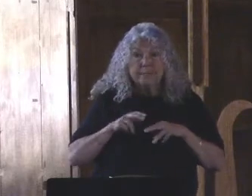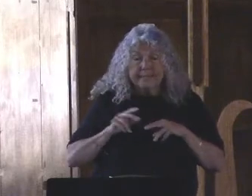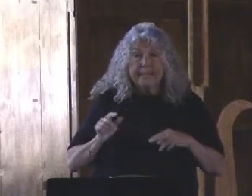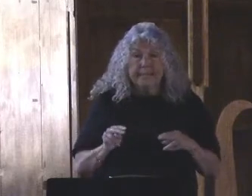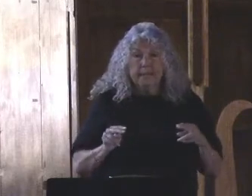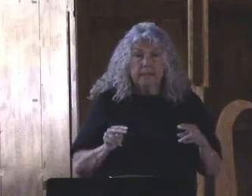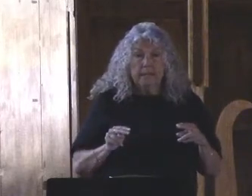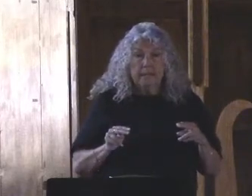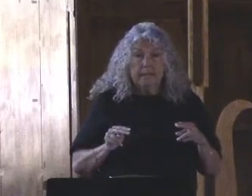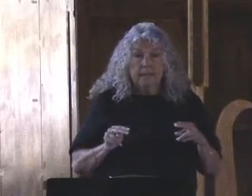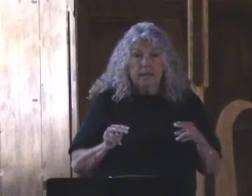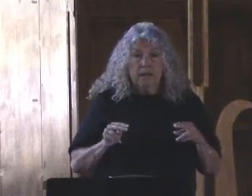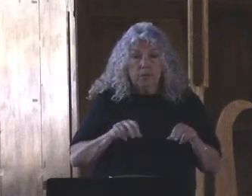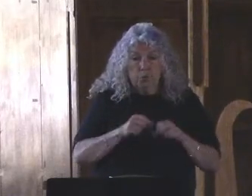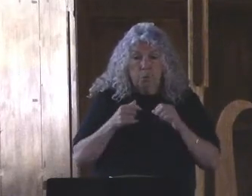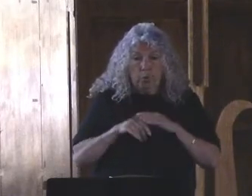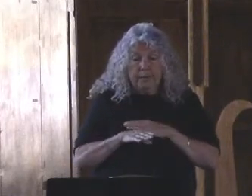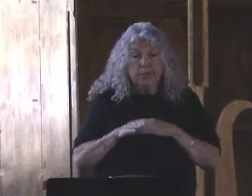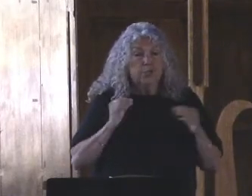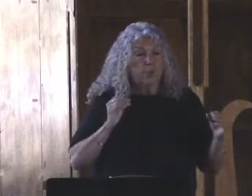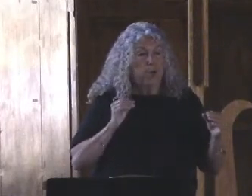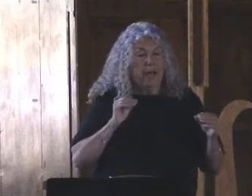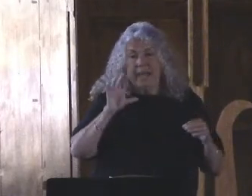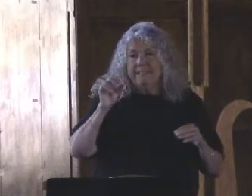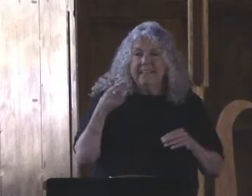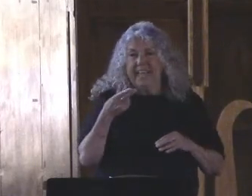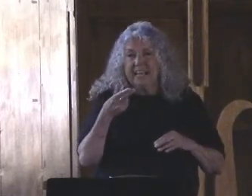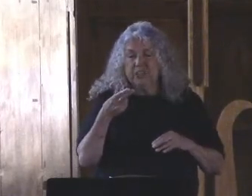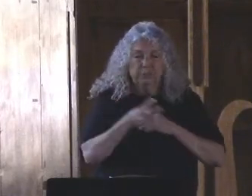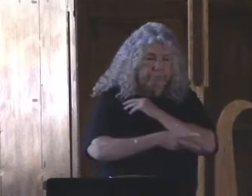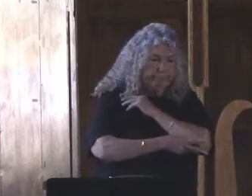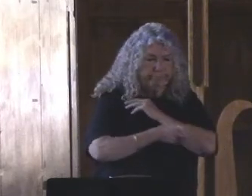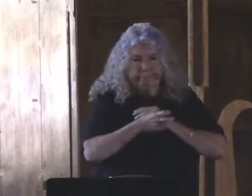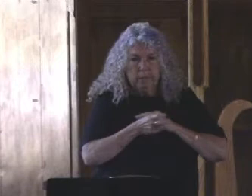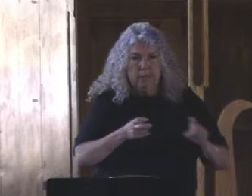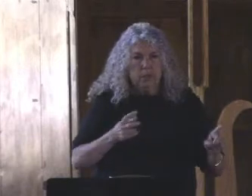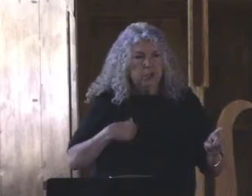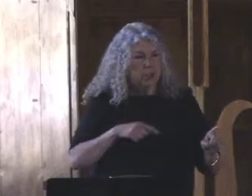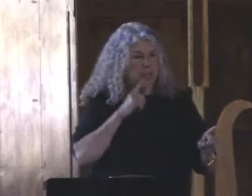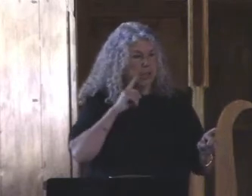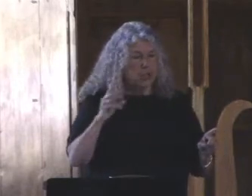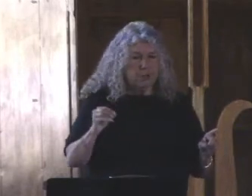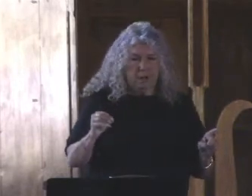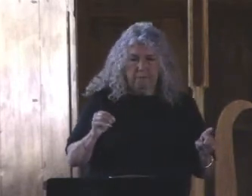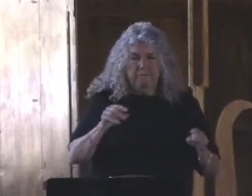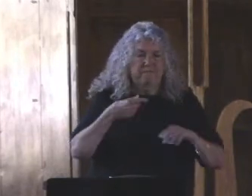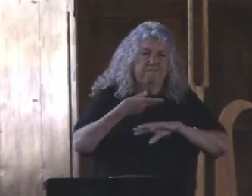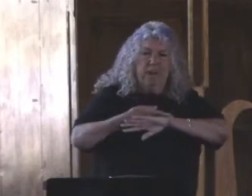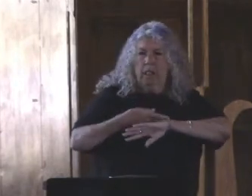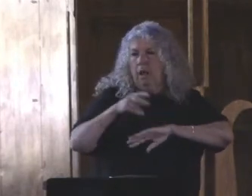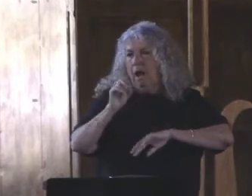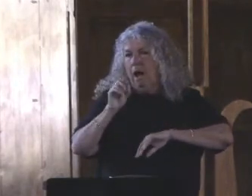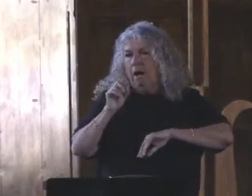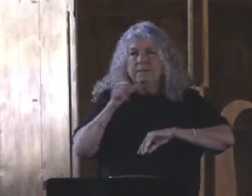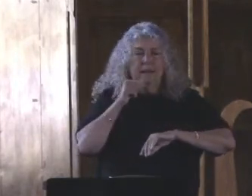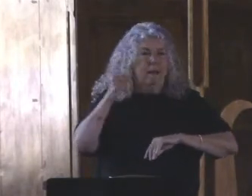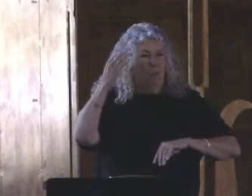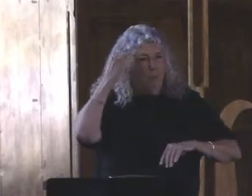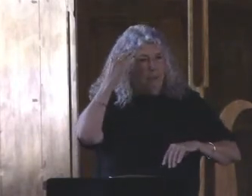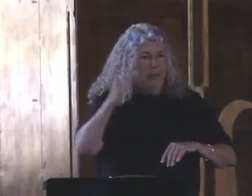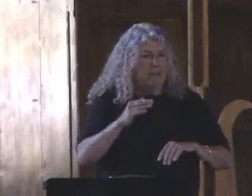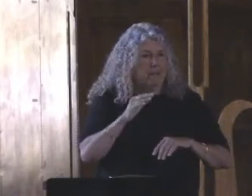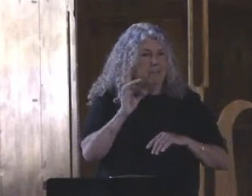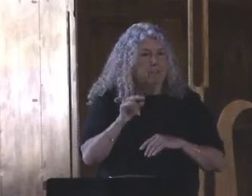sitting in were to be broken into and the cash register plundered and she herself left unconscious on the floor, that not one single